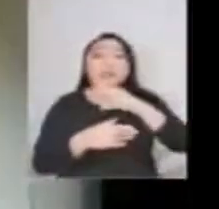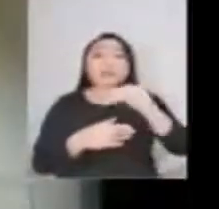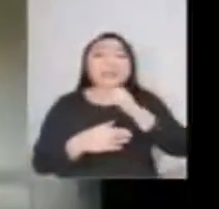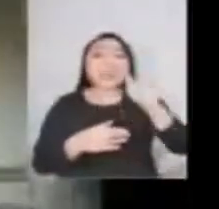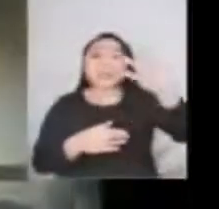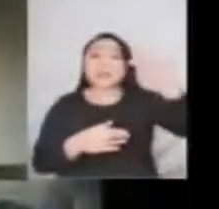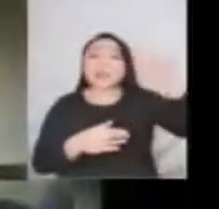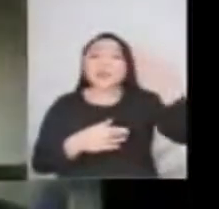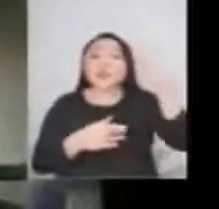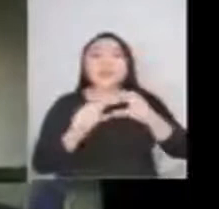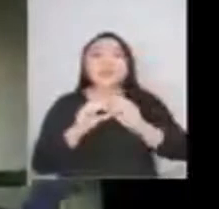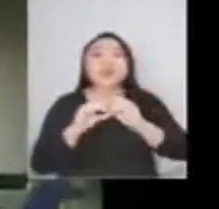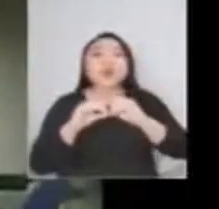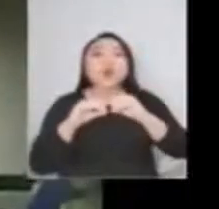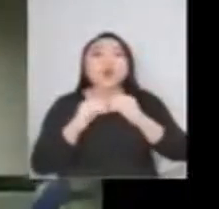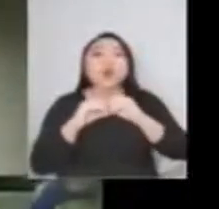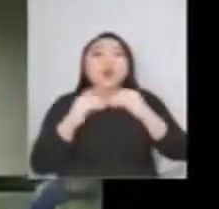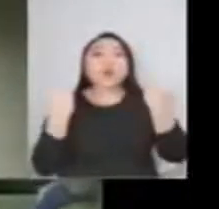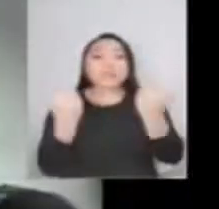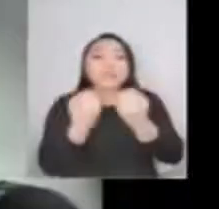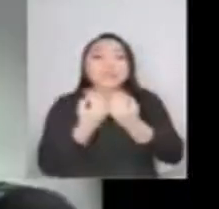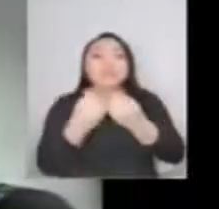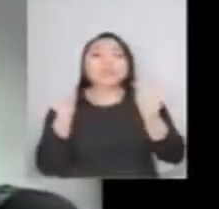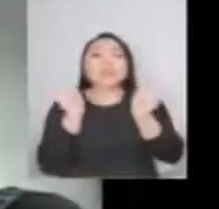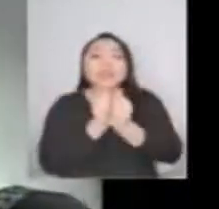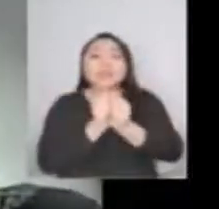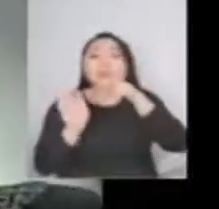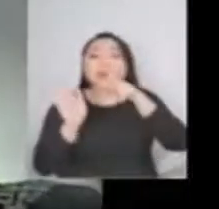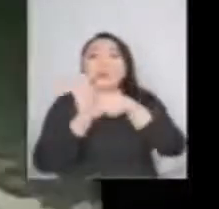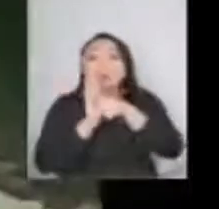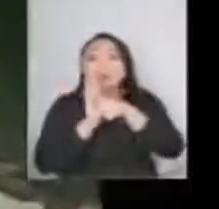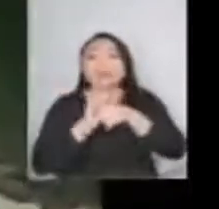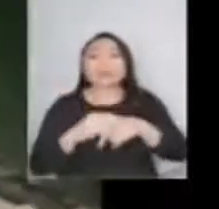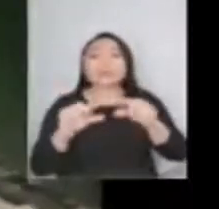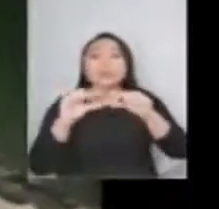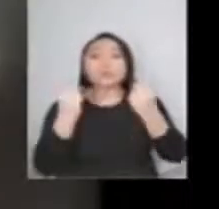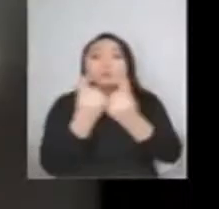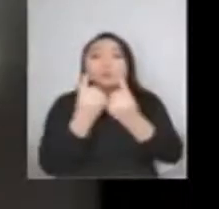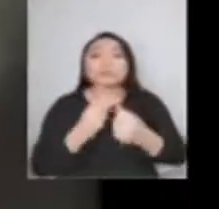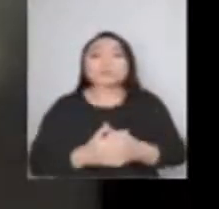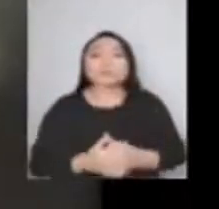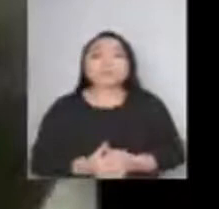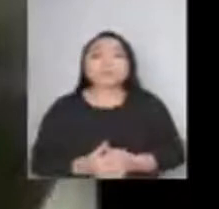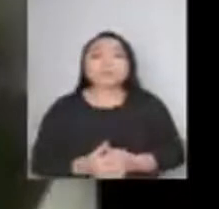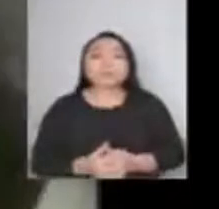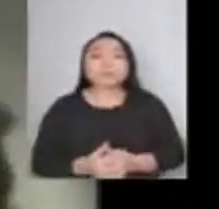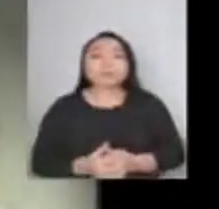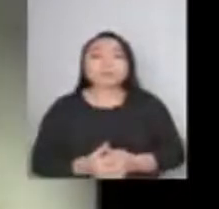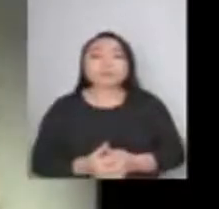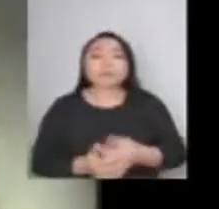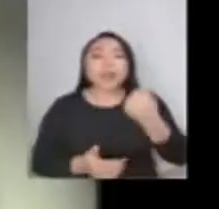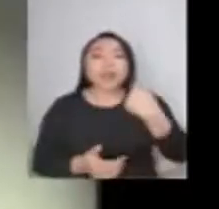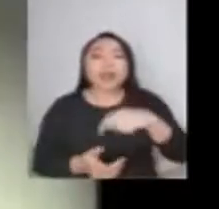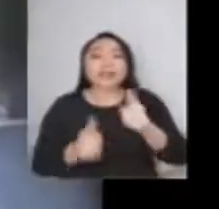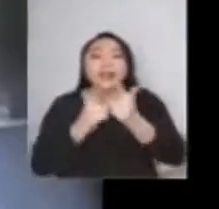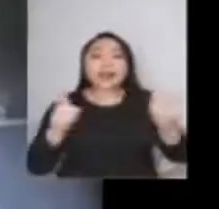disorders. Providing comprehensive health services and information for women from infancy to old age, including family